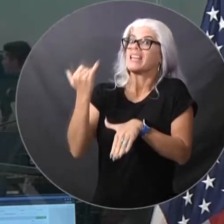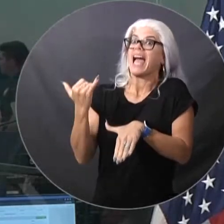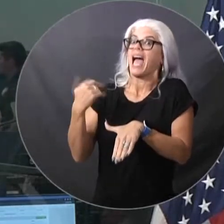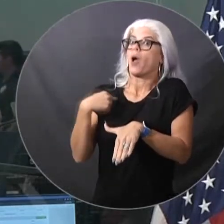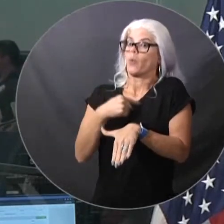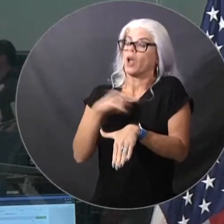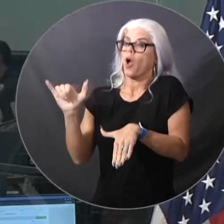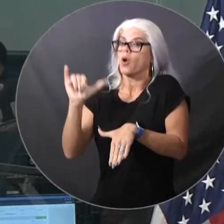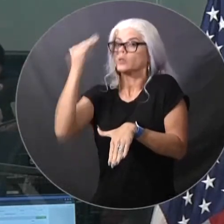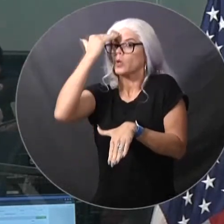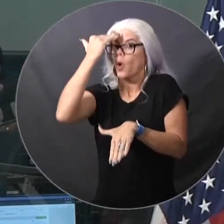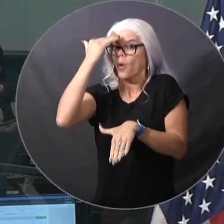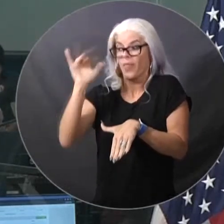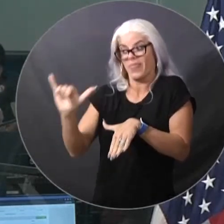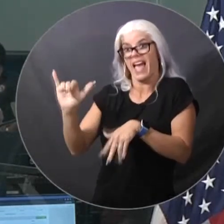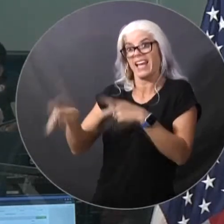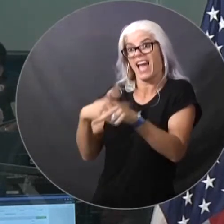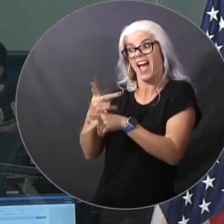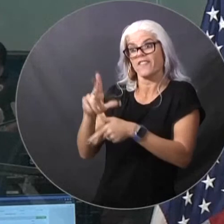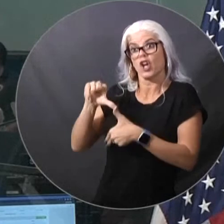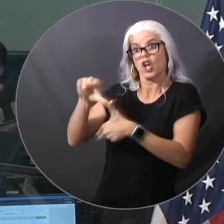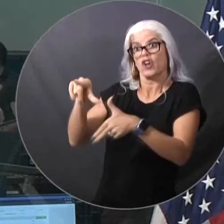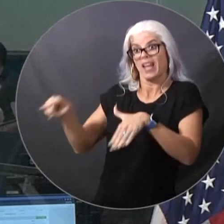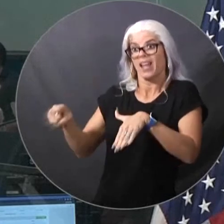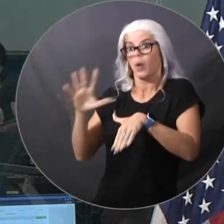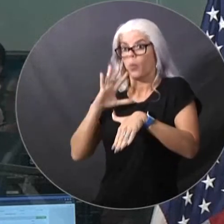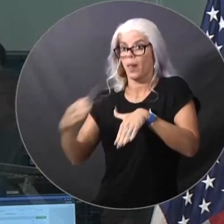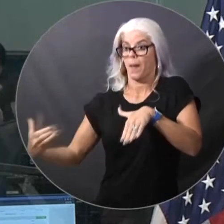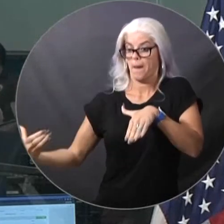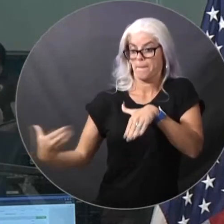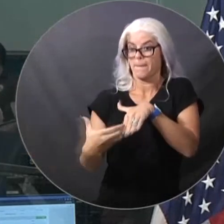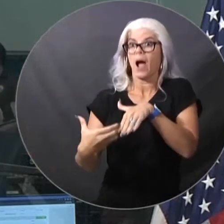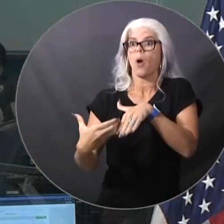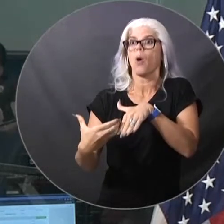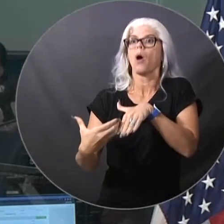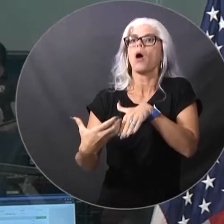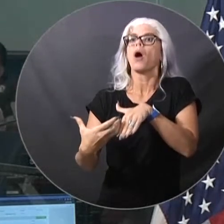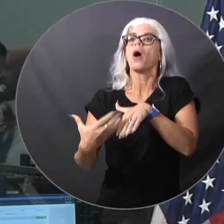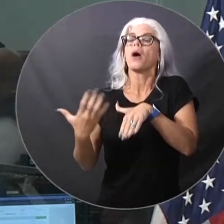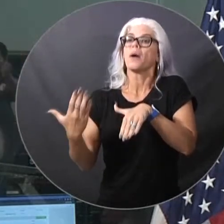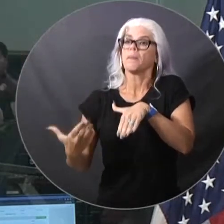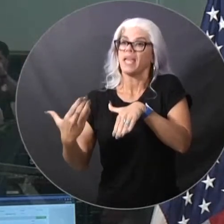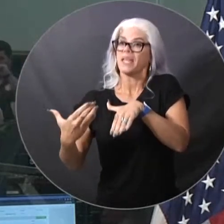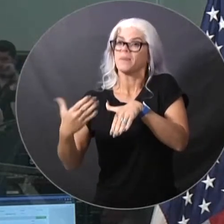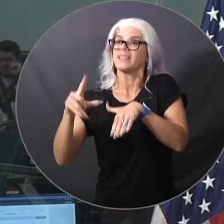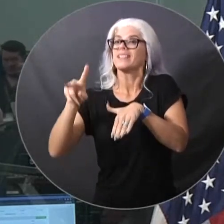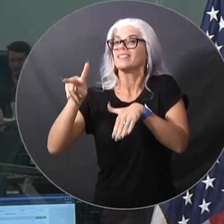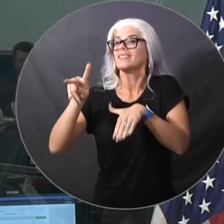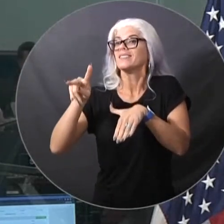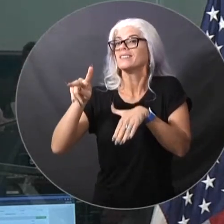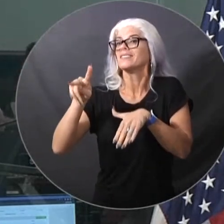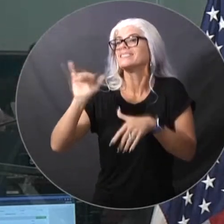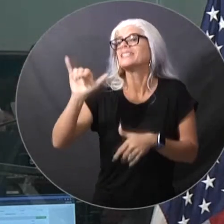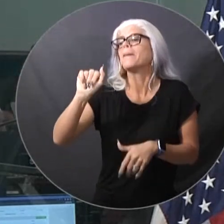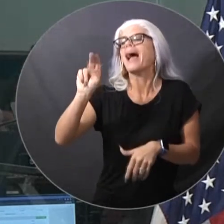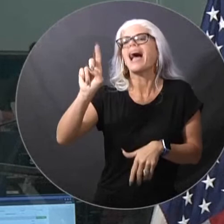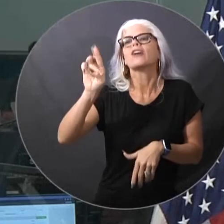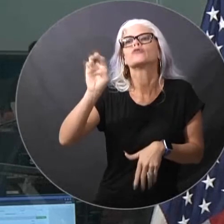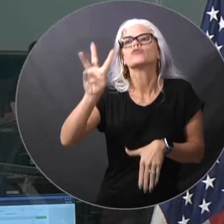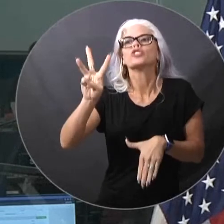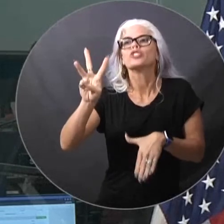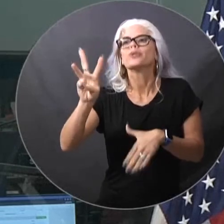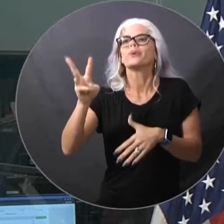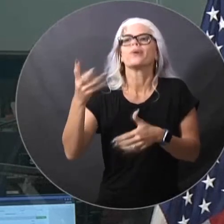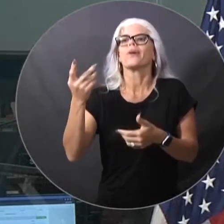I think at landfall, it's going to be behind only the Labor Day hurricane, Hurricane Andrew, and Hurricane Michael in terms of